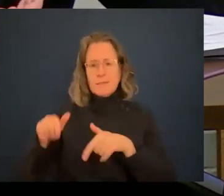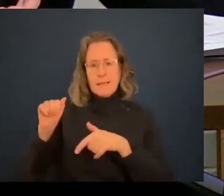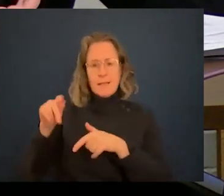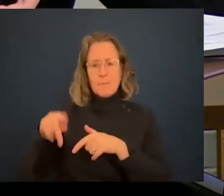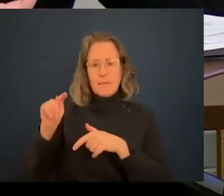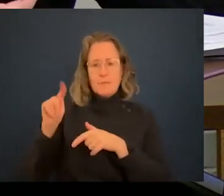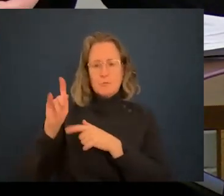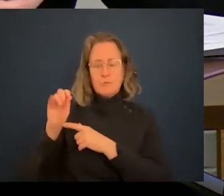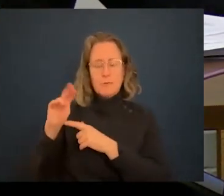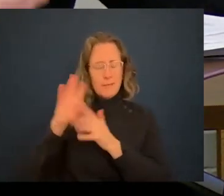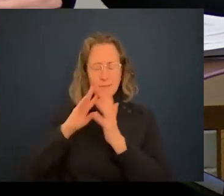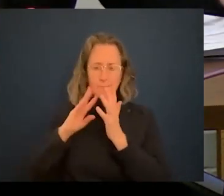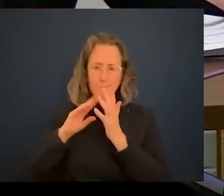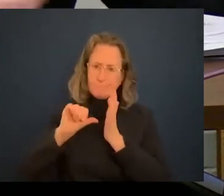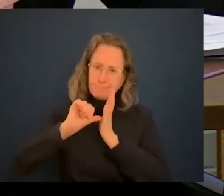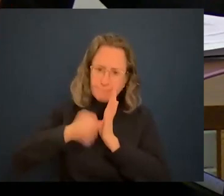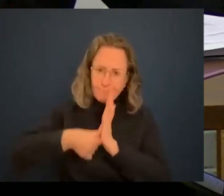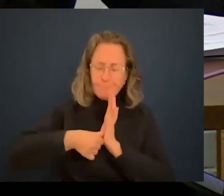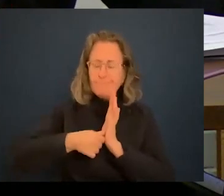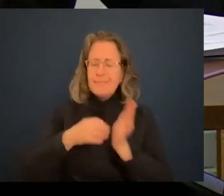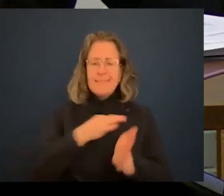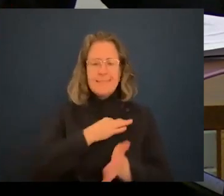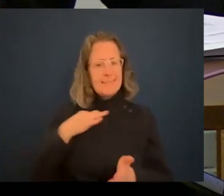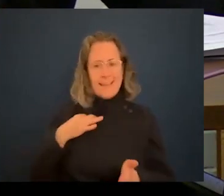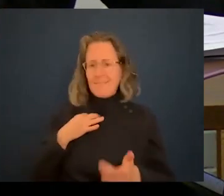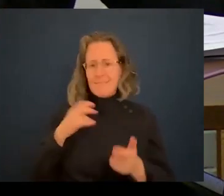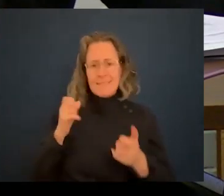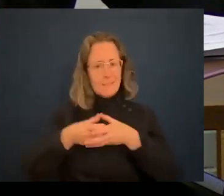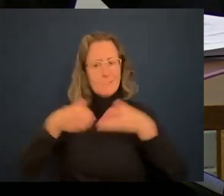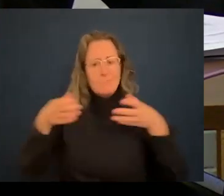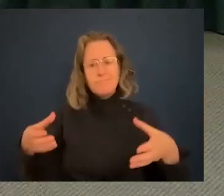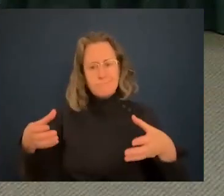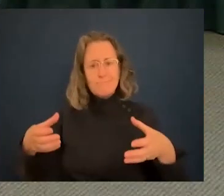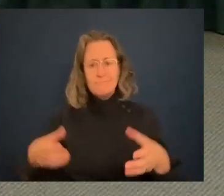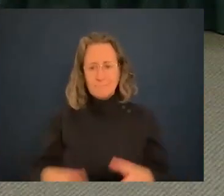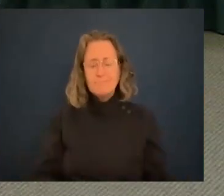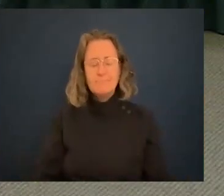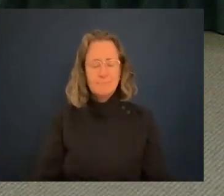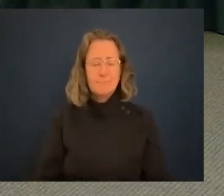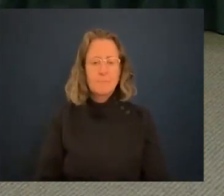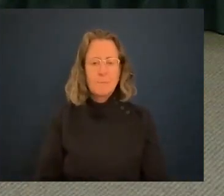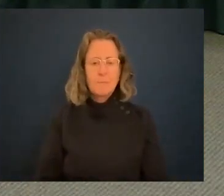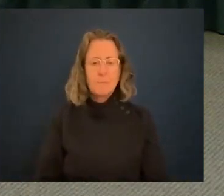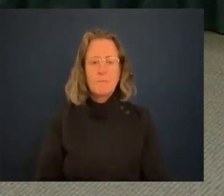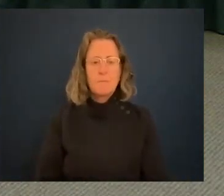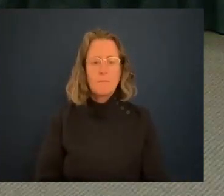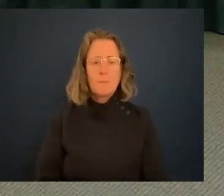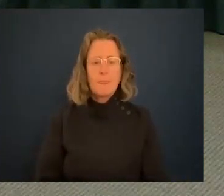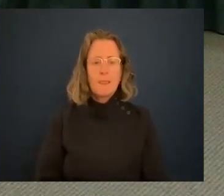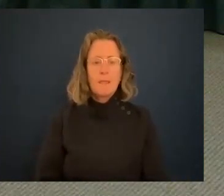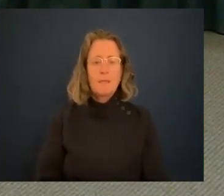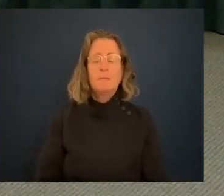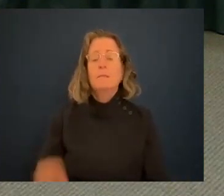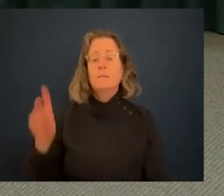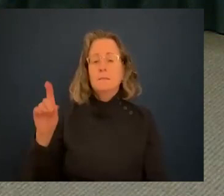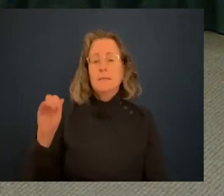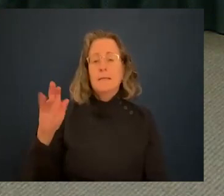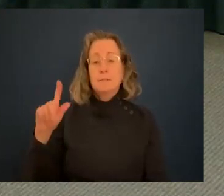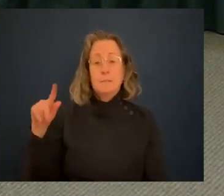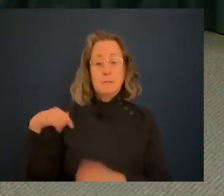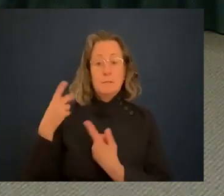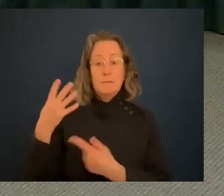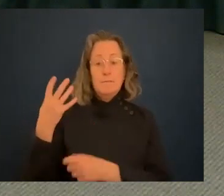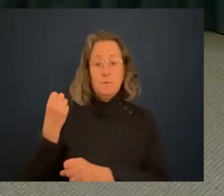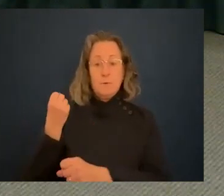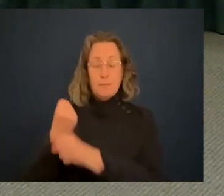staffing need to prove it right and I've been on the board now for four years and you've been Chief I